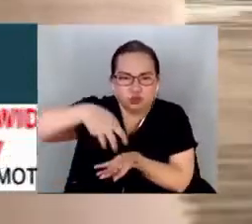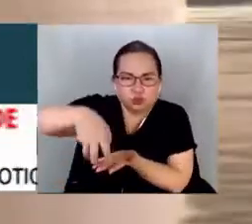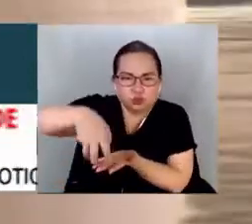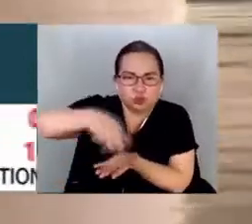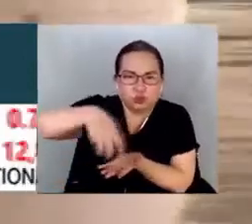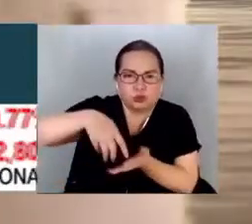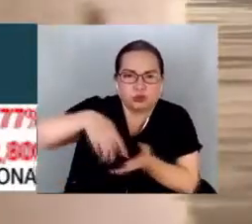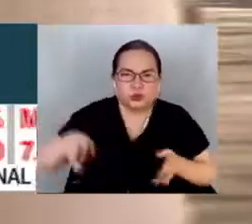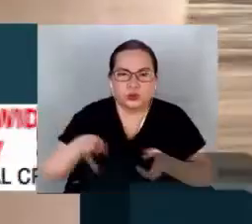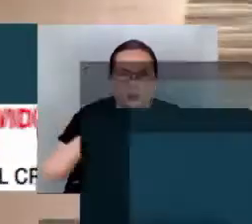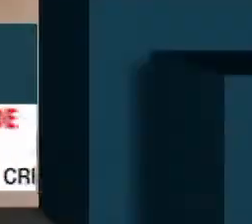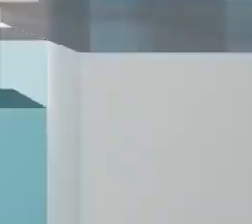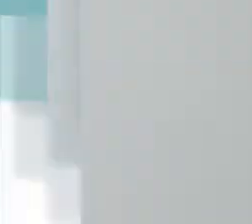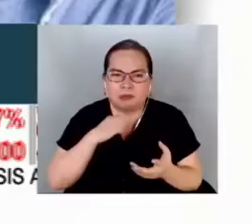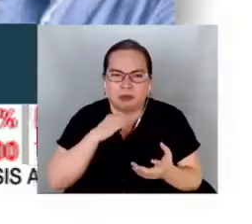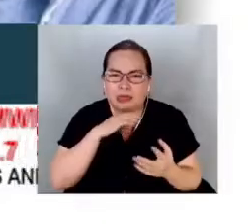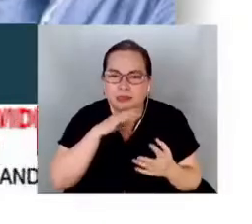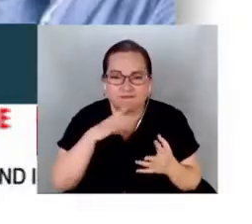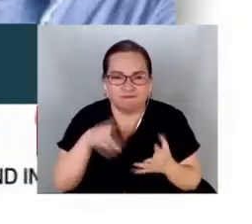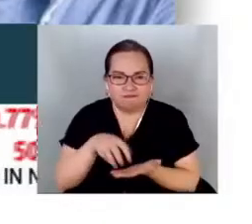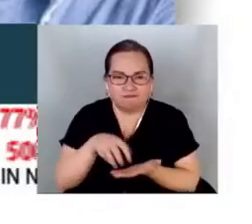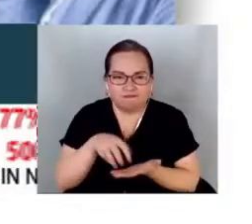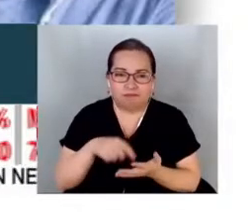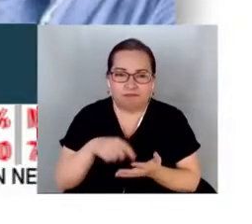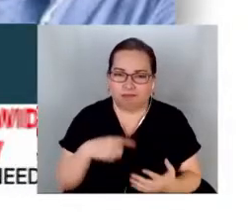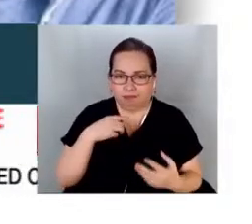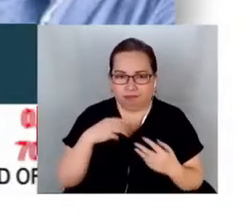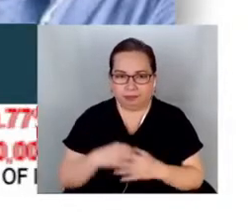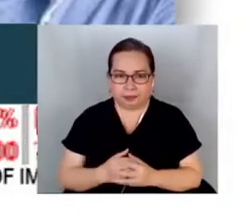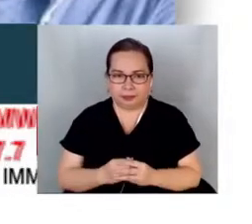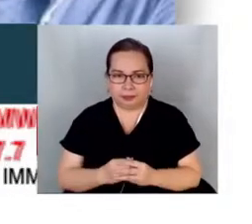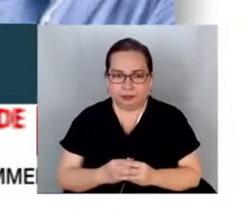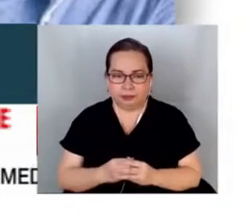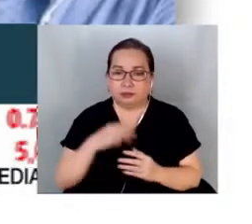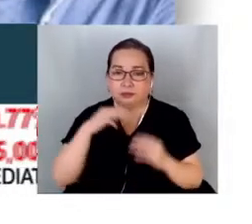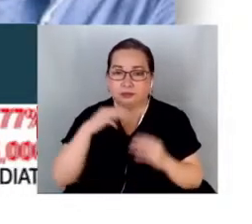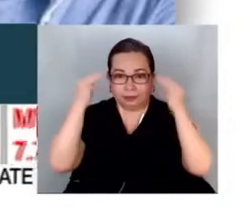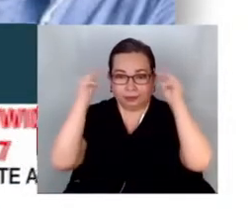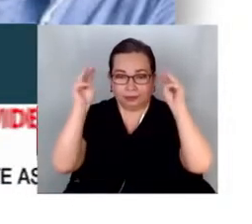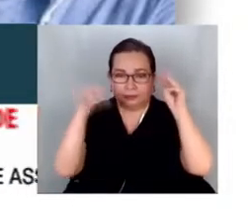River. Yung aking panawagan niya, kabayan, sana nga